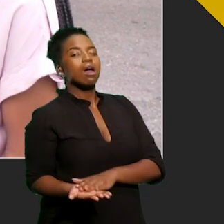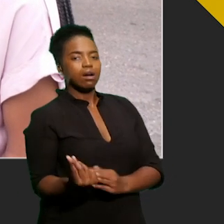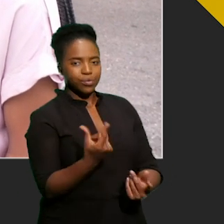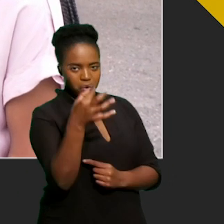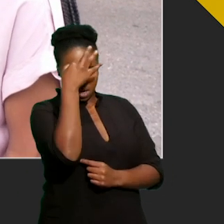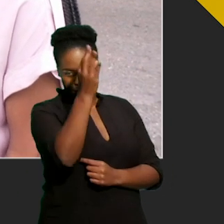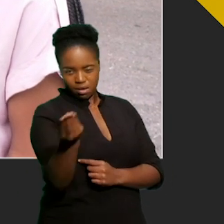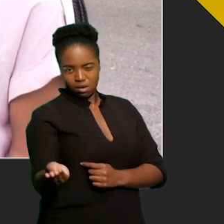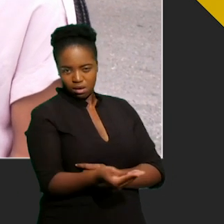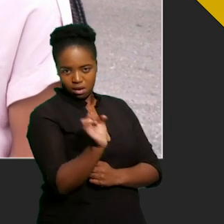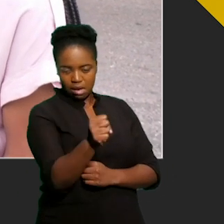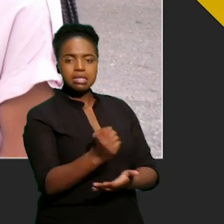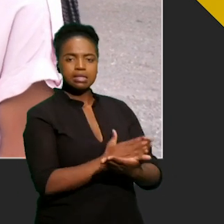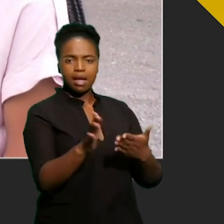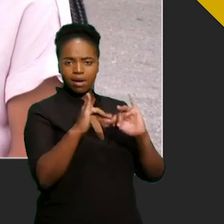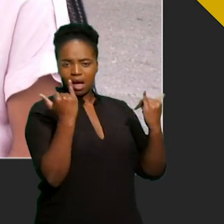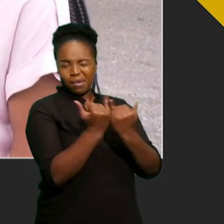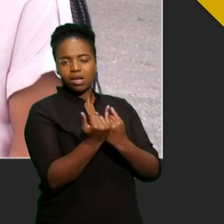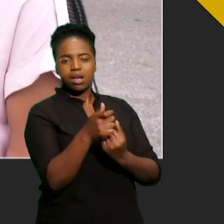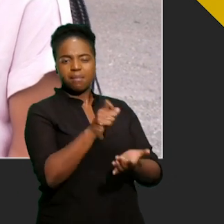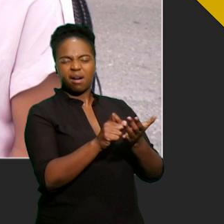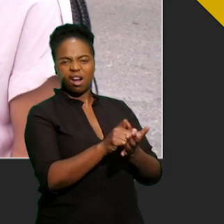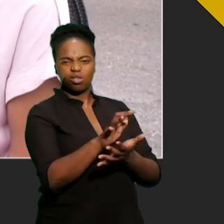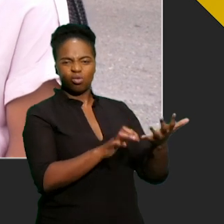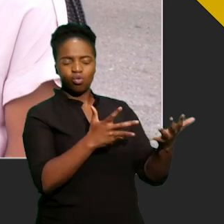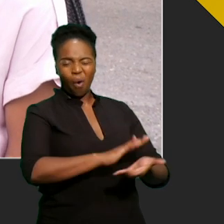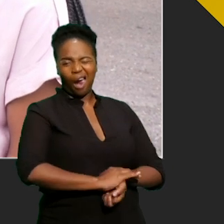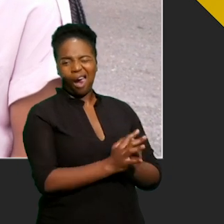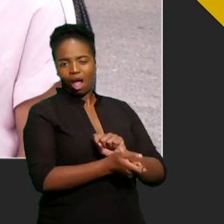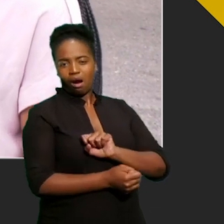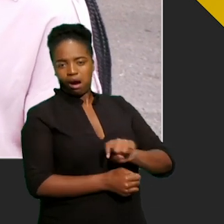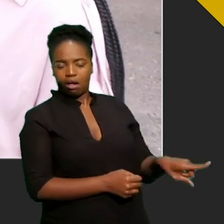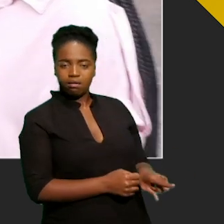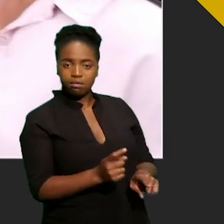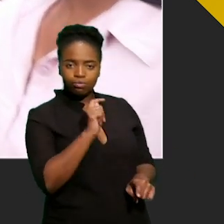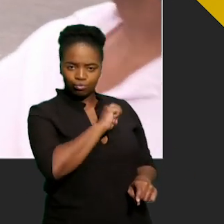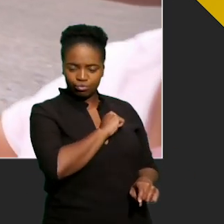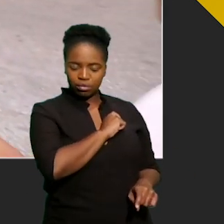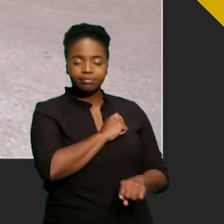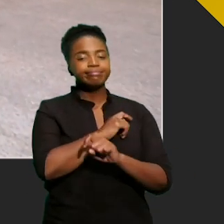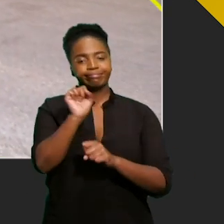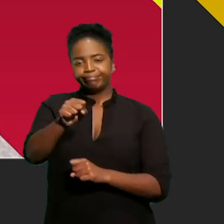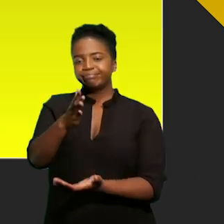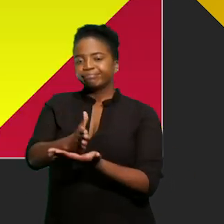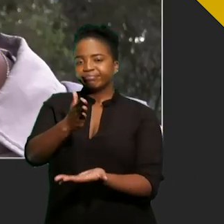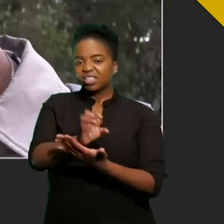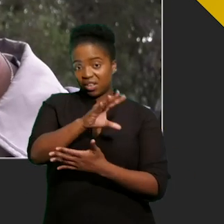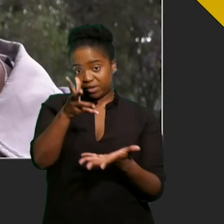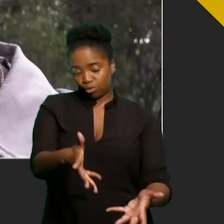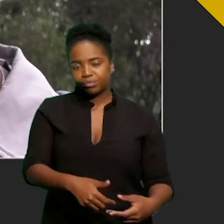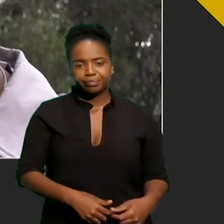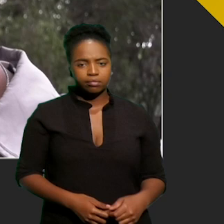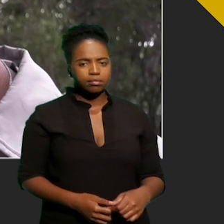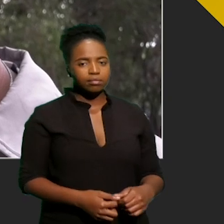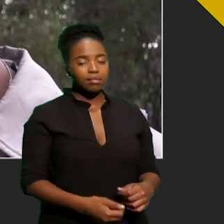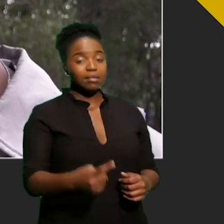government officials, sometimes even private companies, but they must squash a story. Do you think that's true? Yeah, I believe in that. That's true. This is South Africa. I